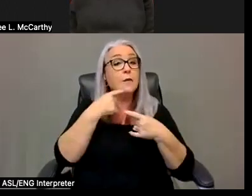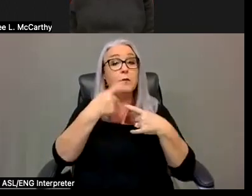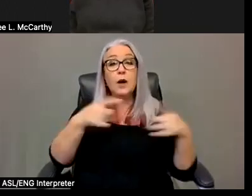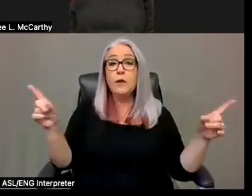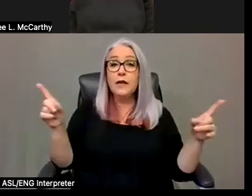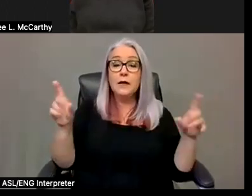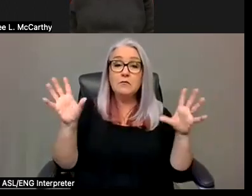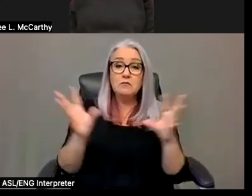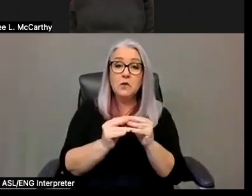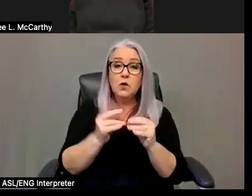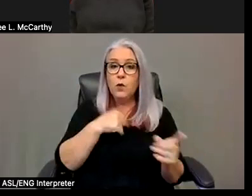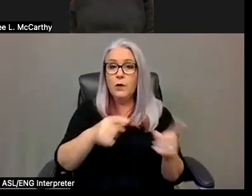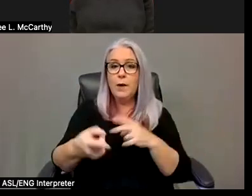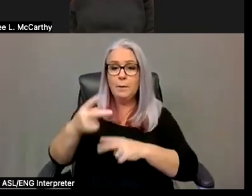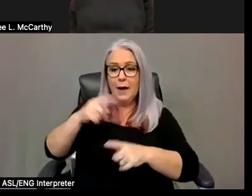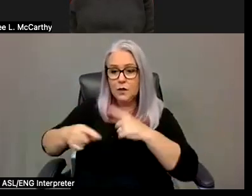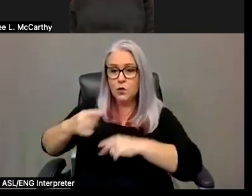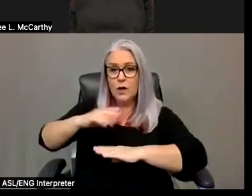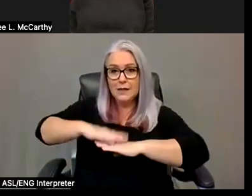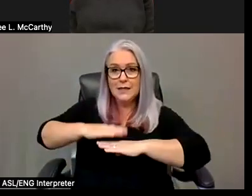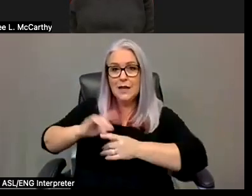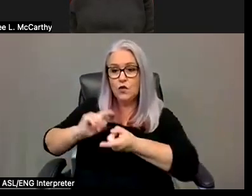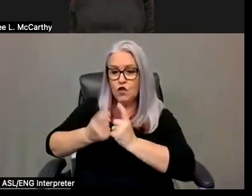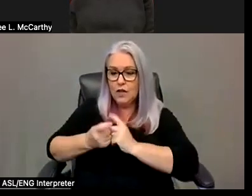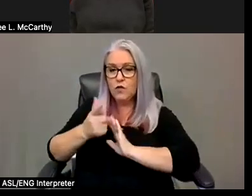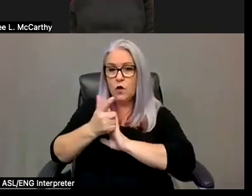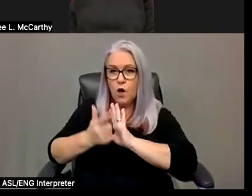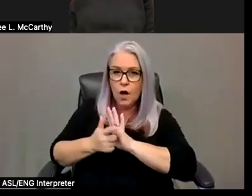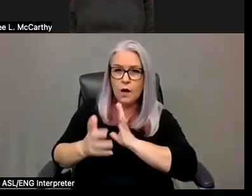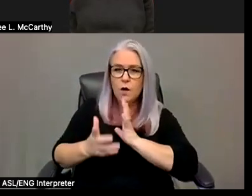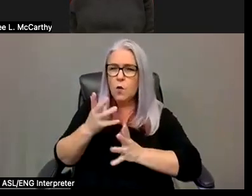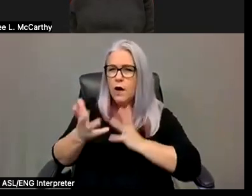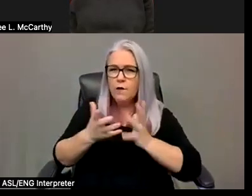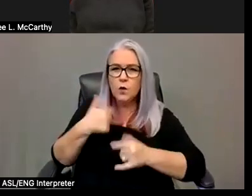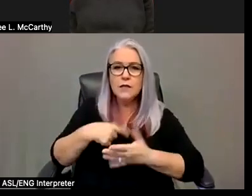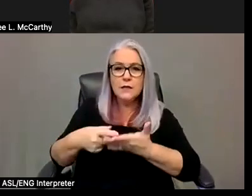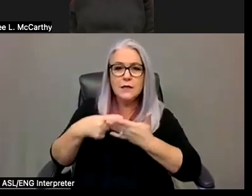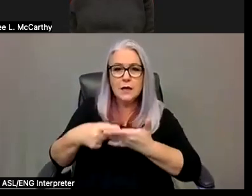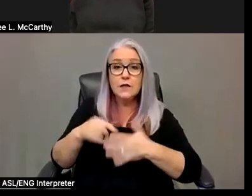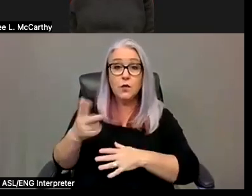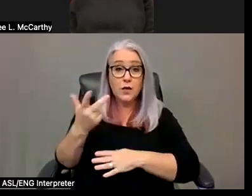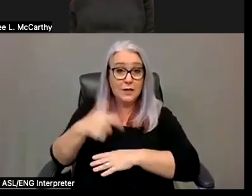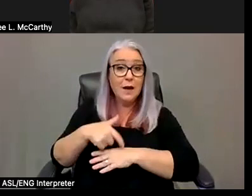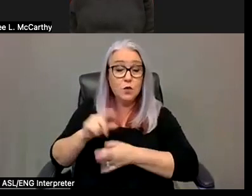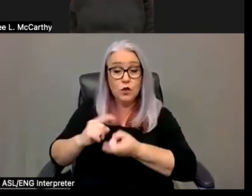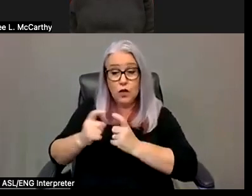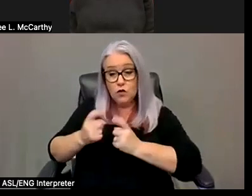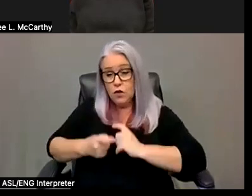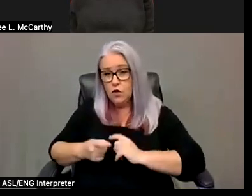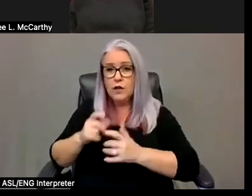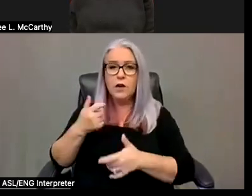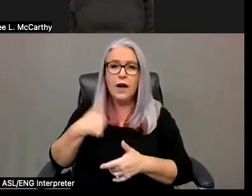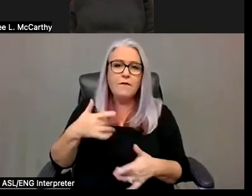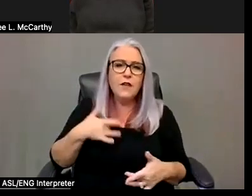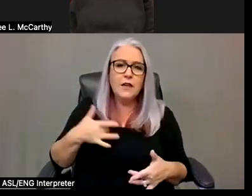back to our desks and we rewrote that law to include whatever was said. 3 times we did that. So that is responsive